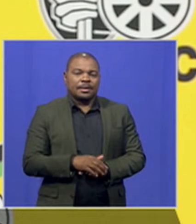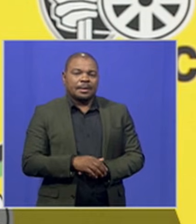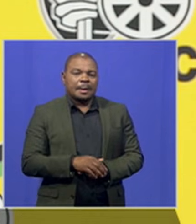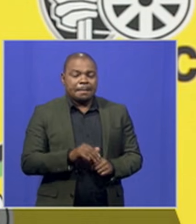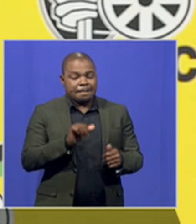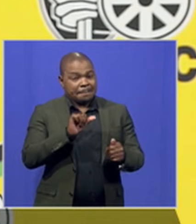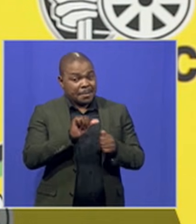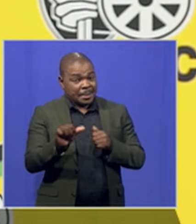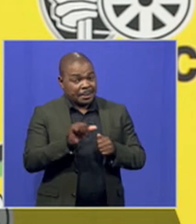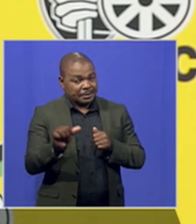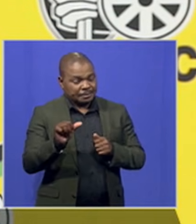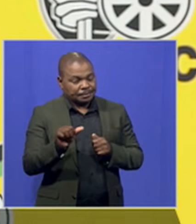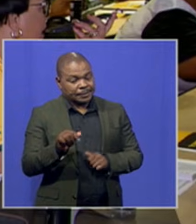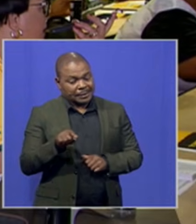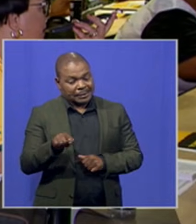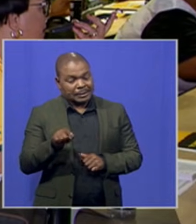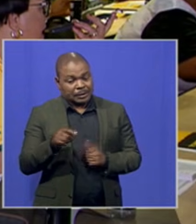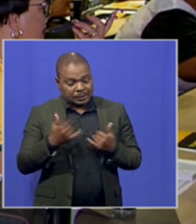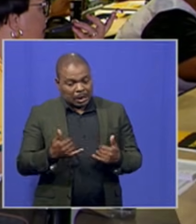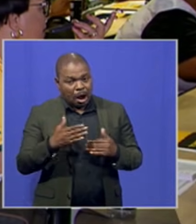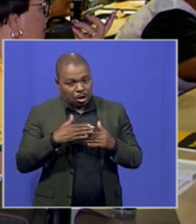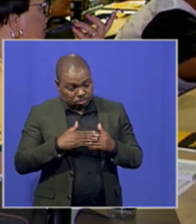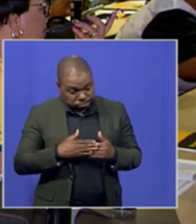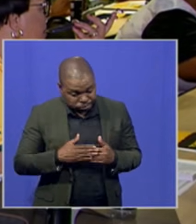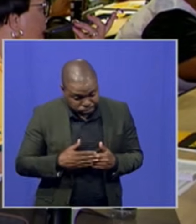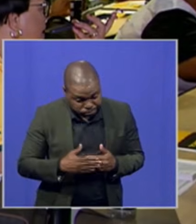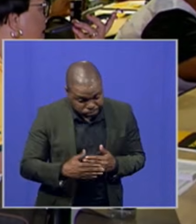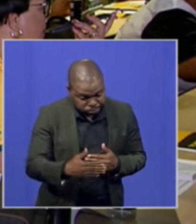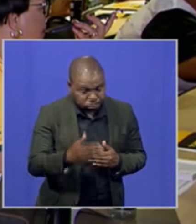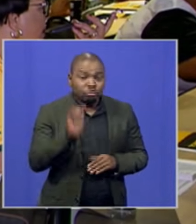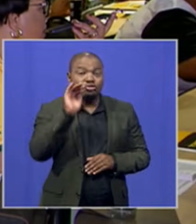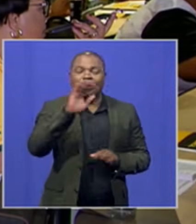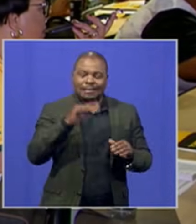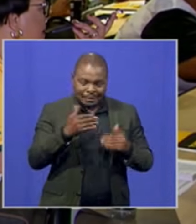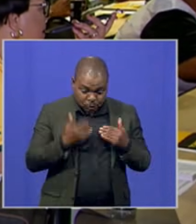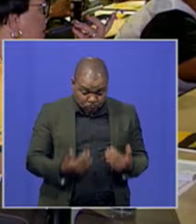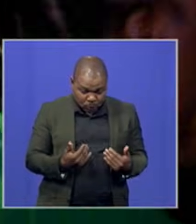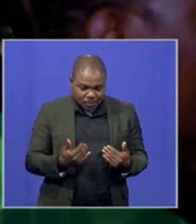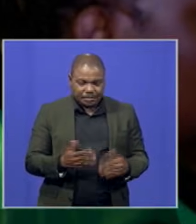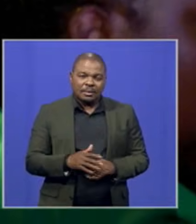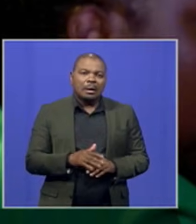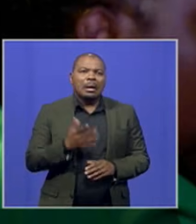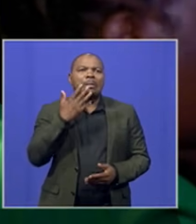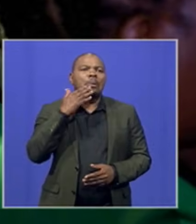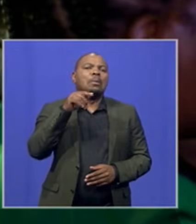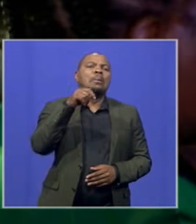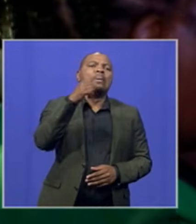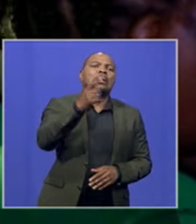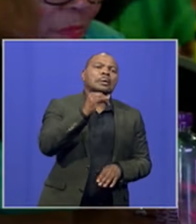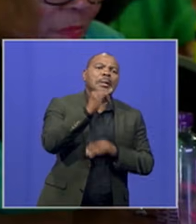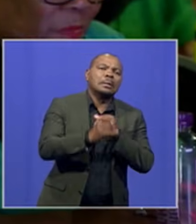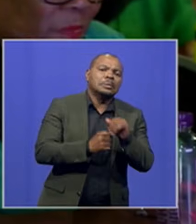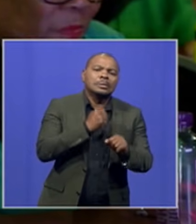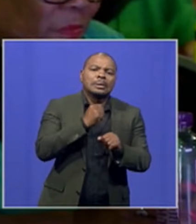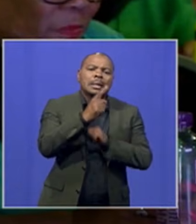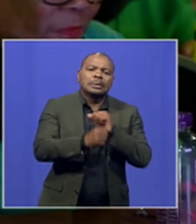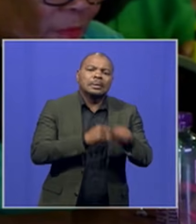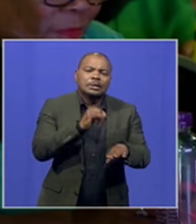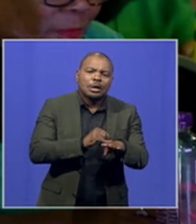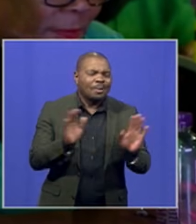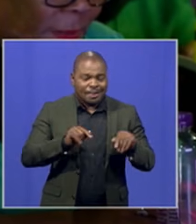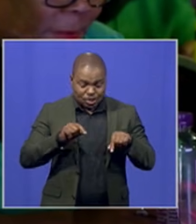hlokahala hore ho tloa ka jeno iseng hosane iseng ka kgwedi ya Pherekgong selemo se tlang ba hle